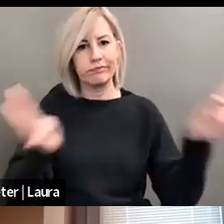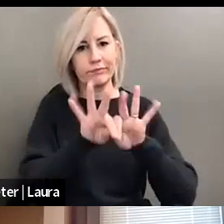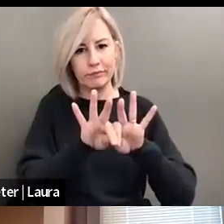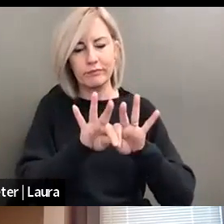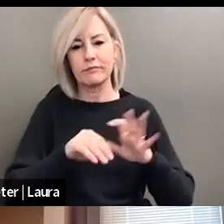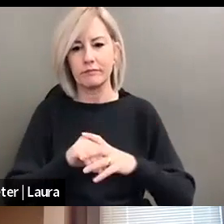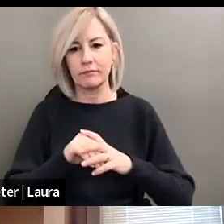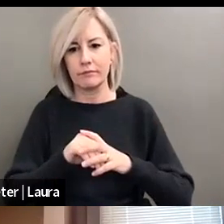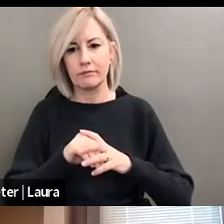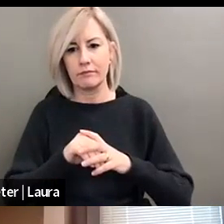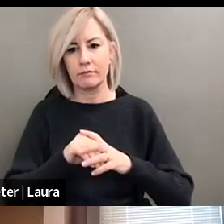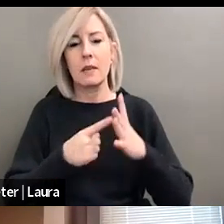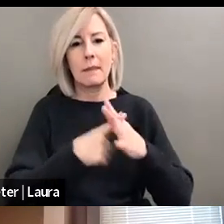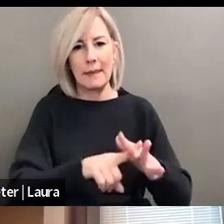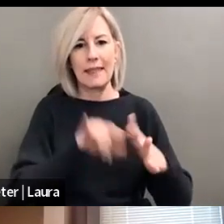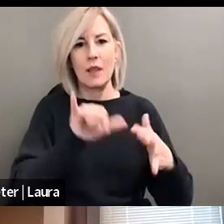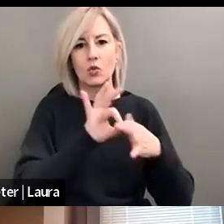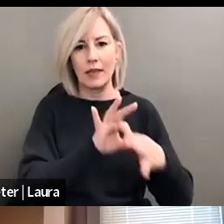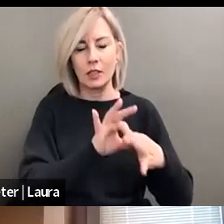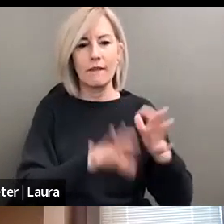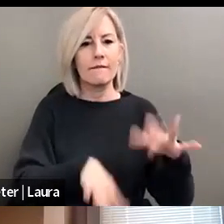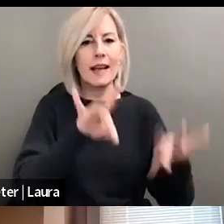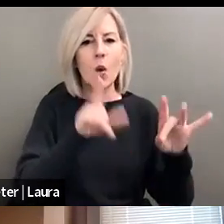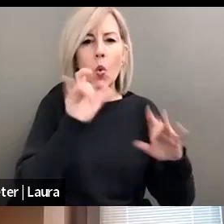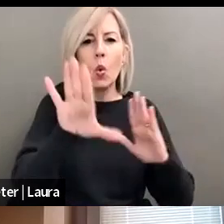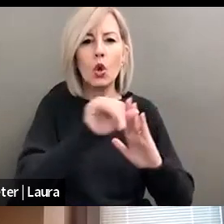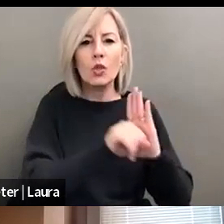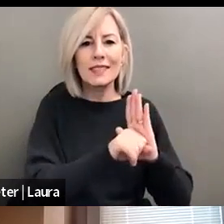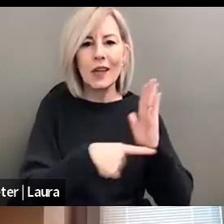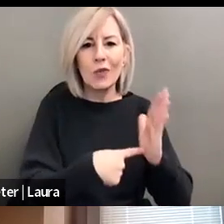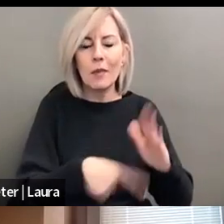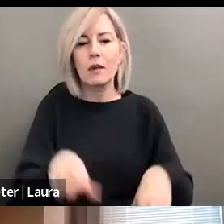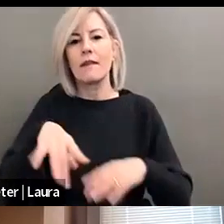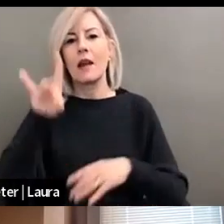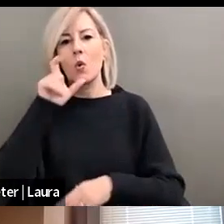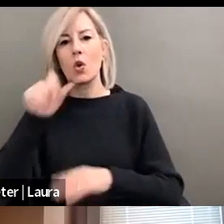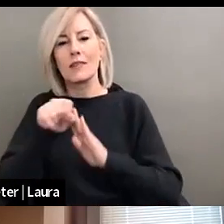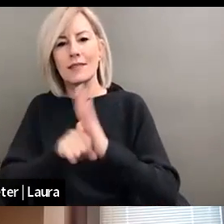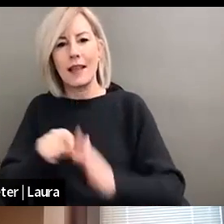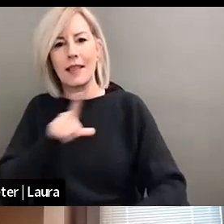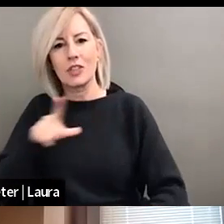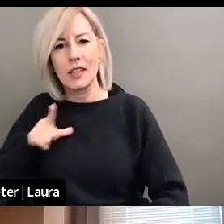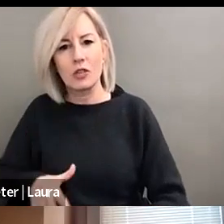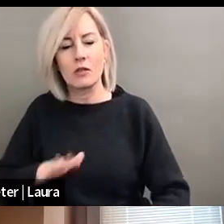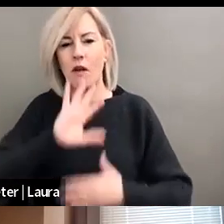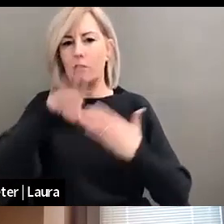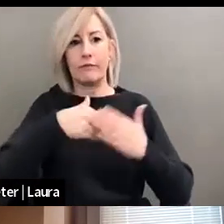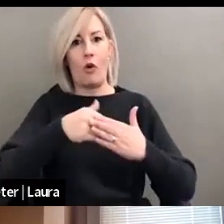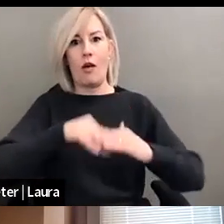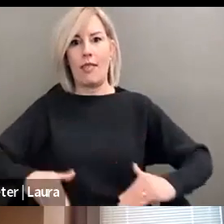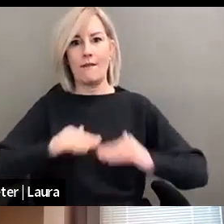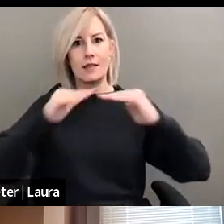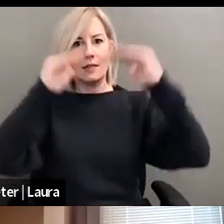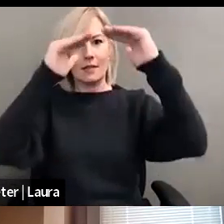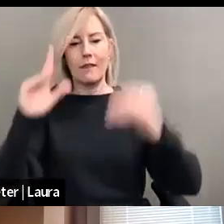to begin those relationships, find out who your state rep is, find out who your state legislator is, sort of at all levels of